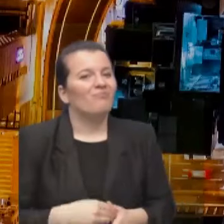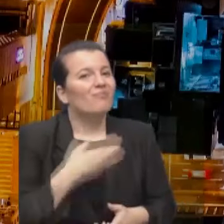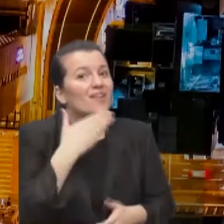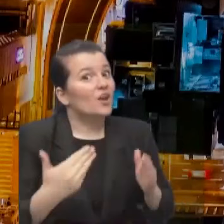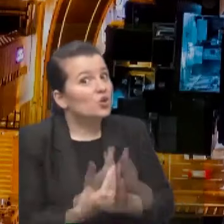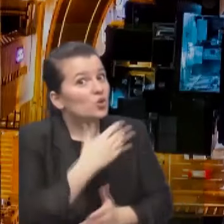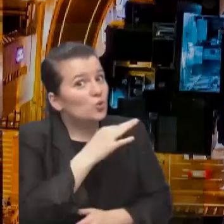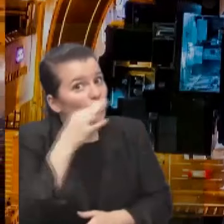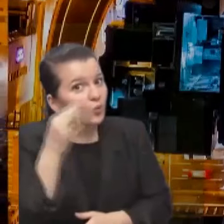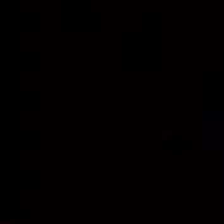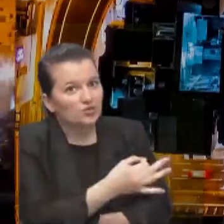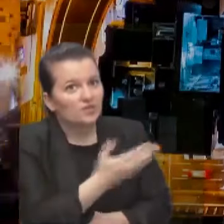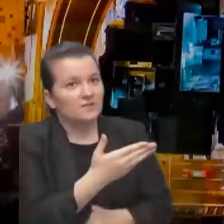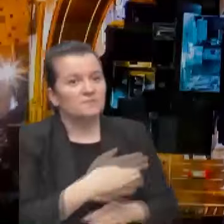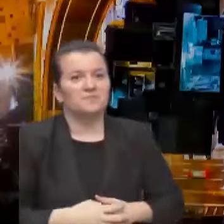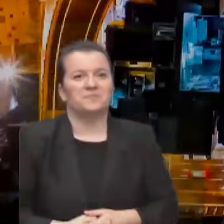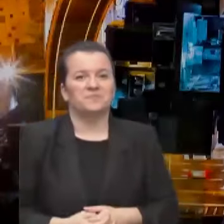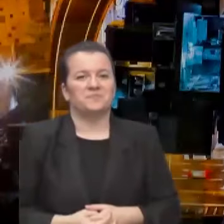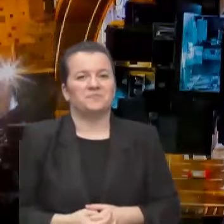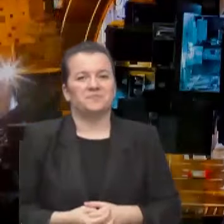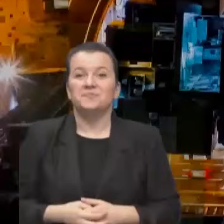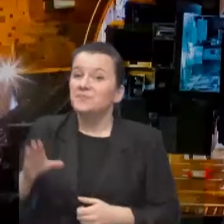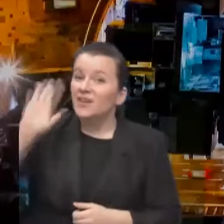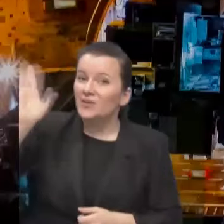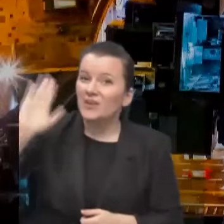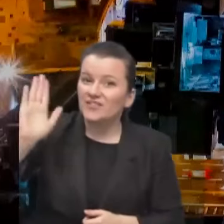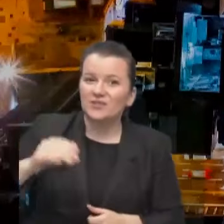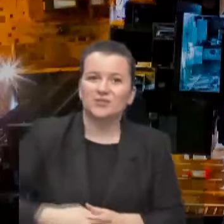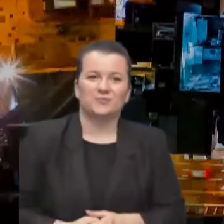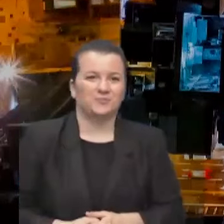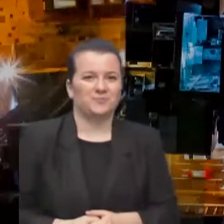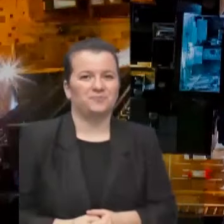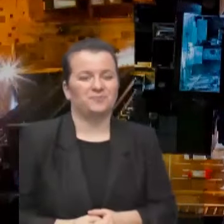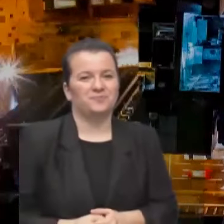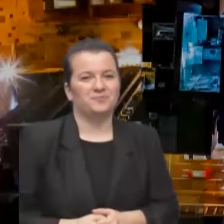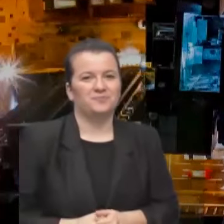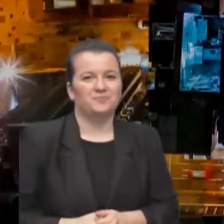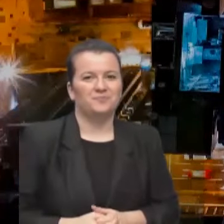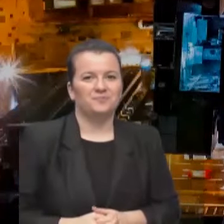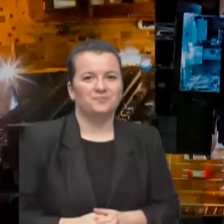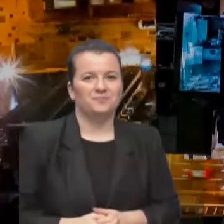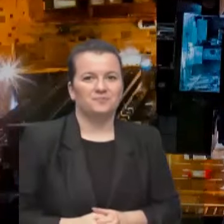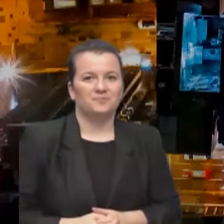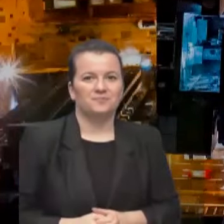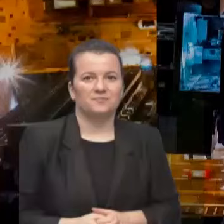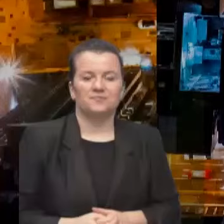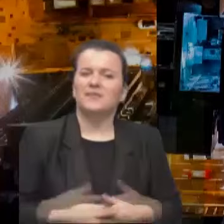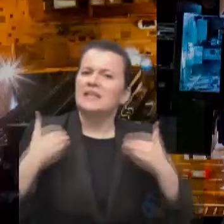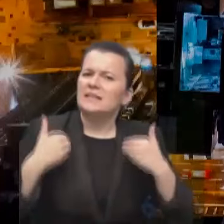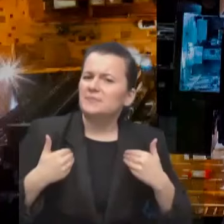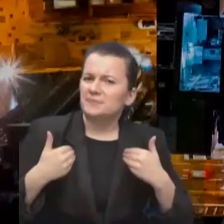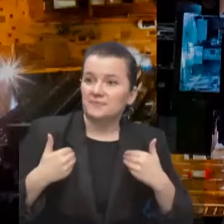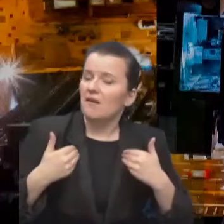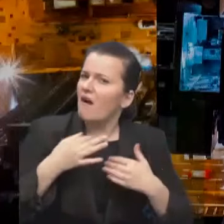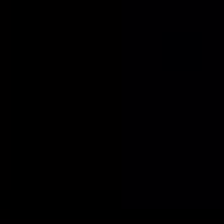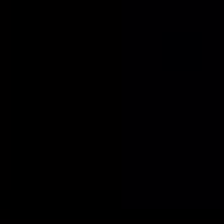Advisory Committee. Bonjour, monsieur. Good afternoon. Cette question a très... I have a question about the competitiveness of the Renault